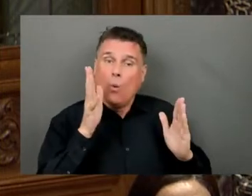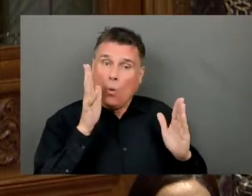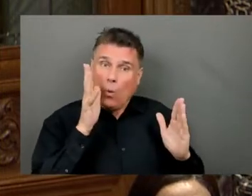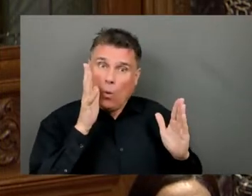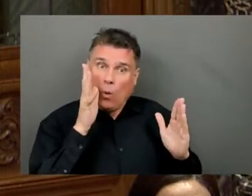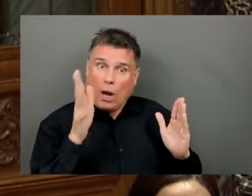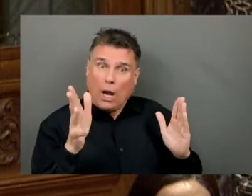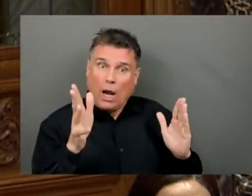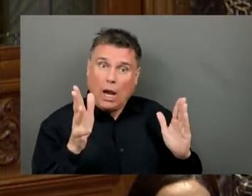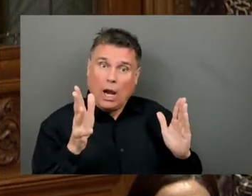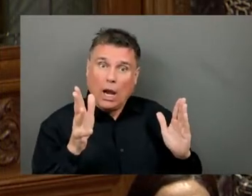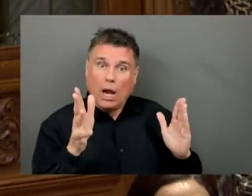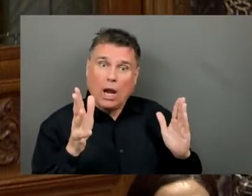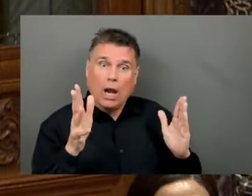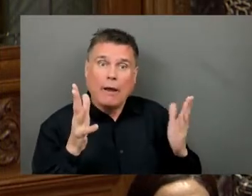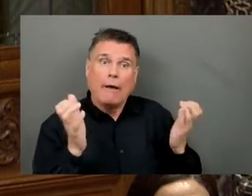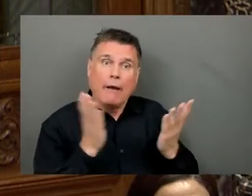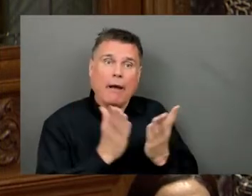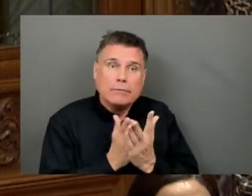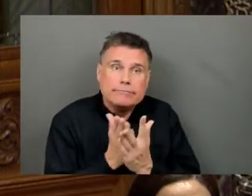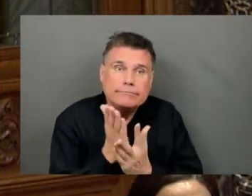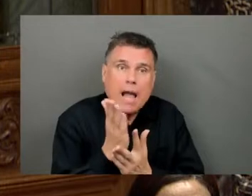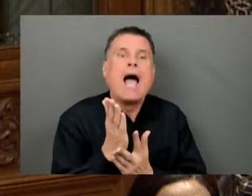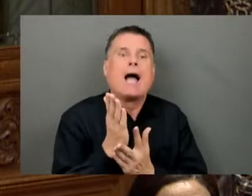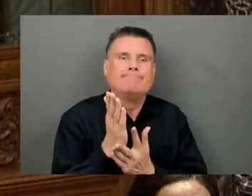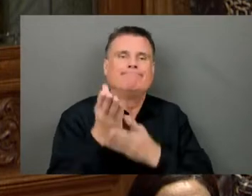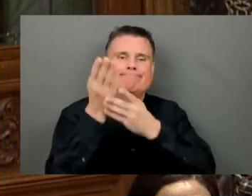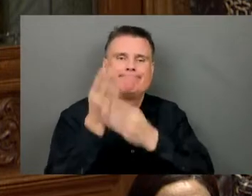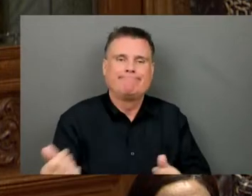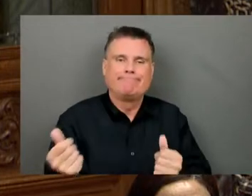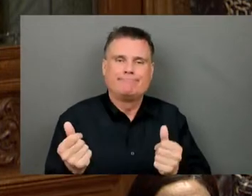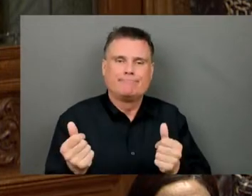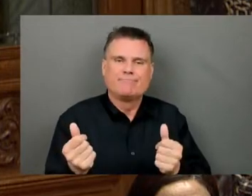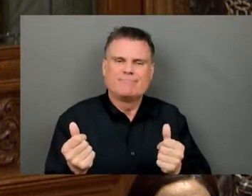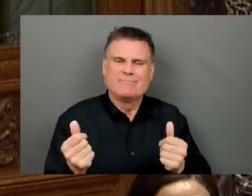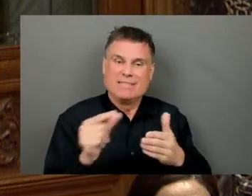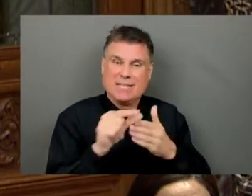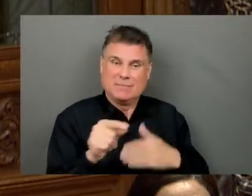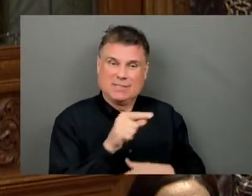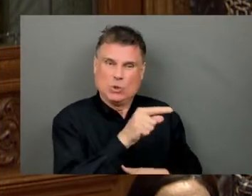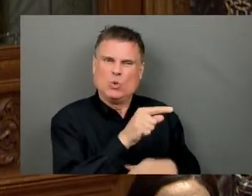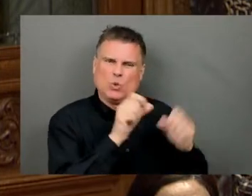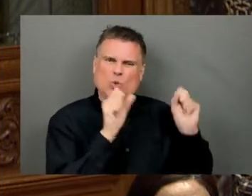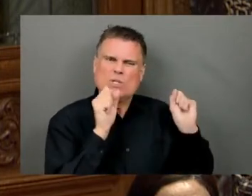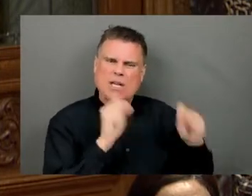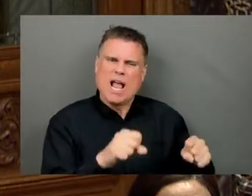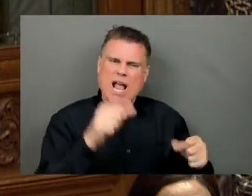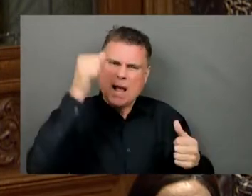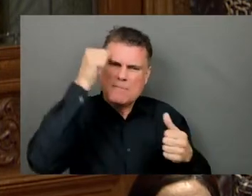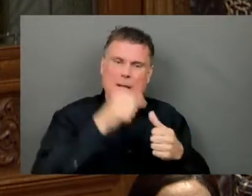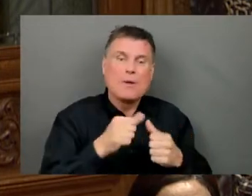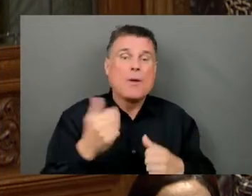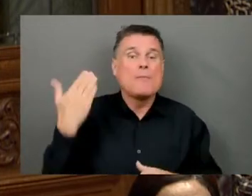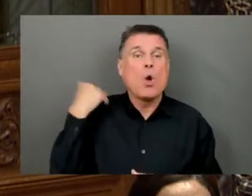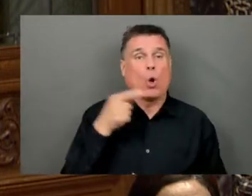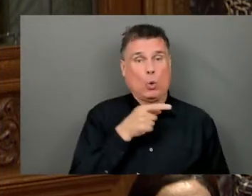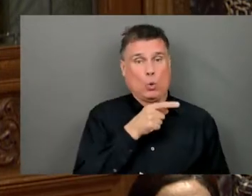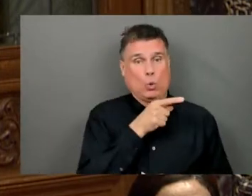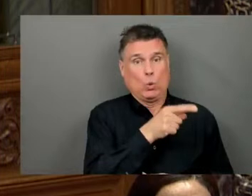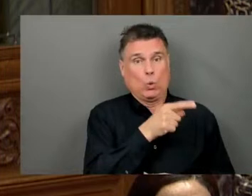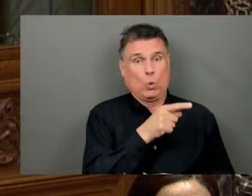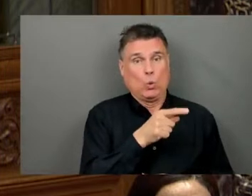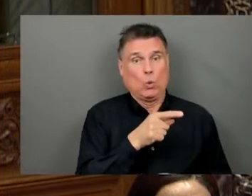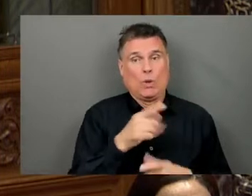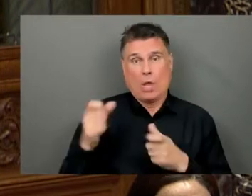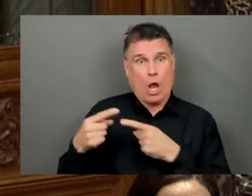theater, this is the work of government. They remember when they were in opposition. This is exactly the work that they did when they were in opposition. This is exactly the work